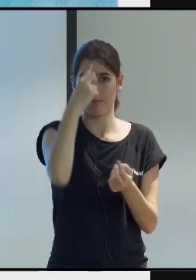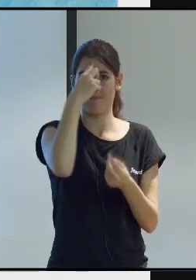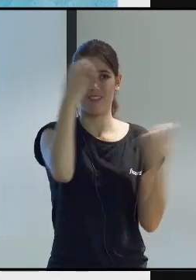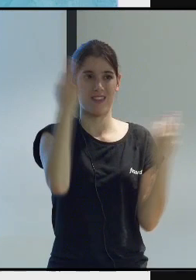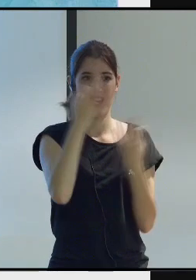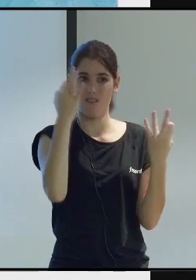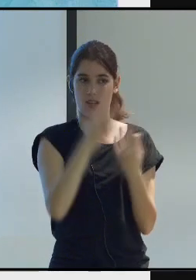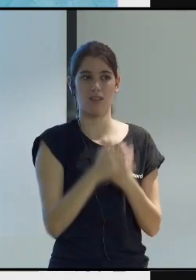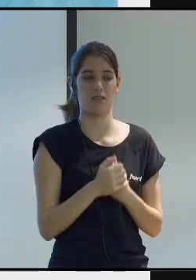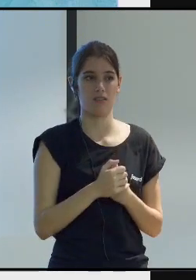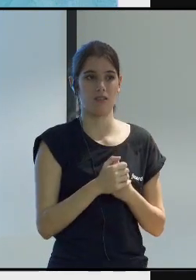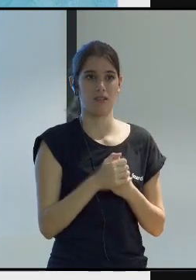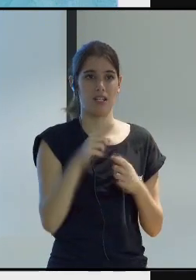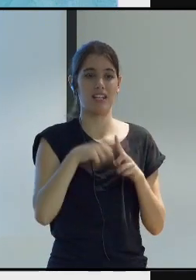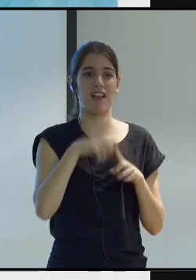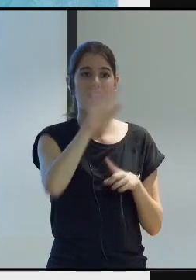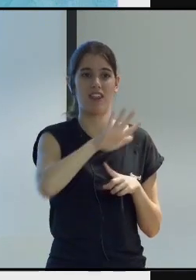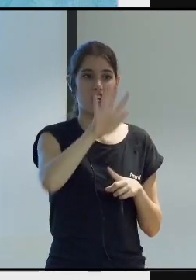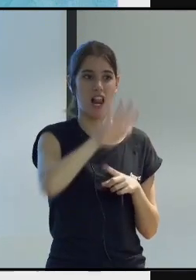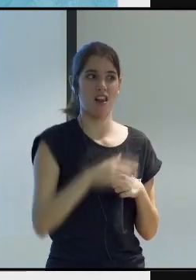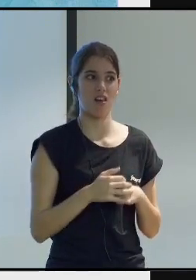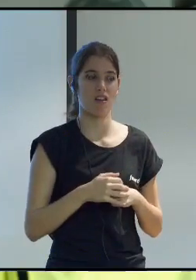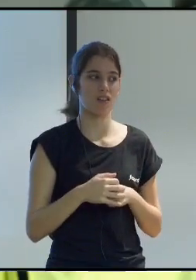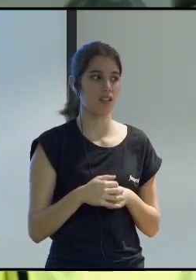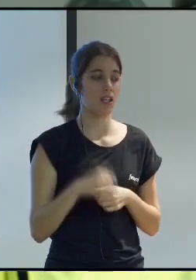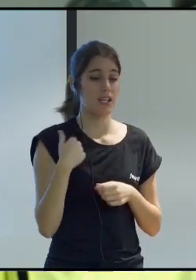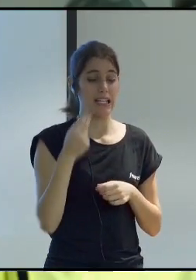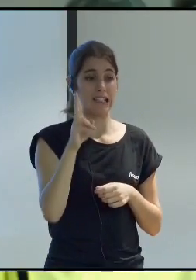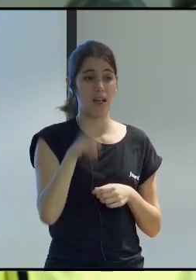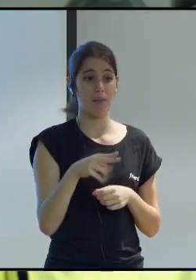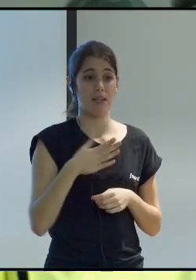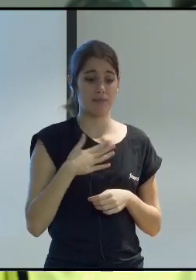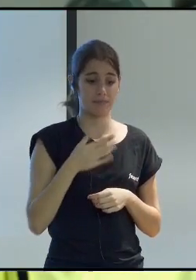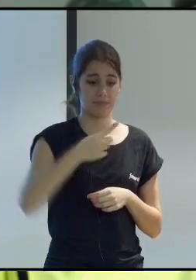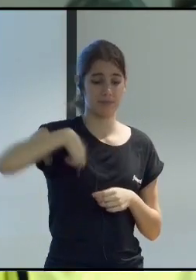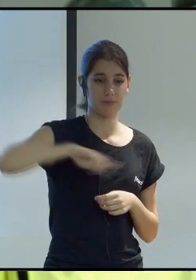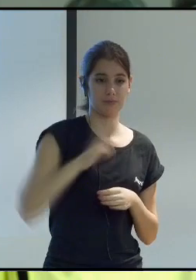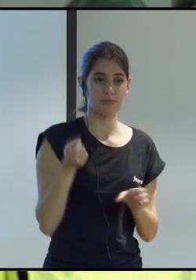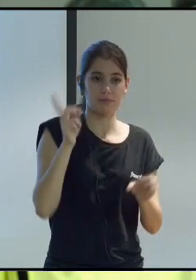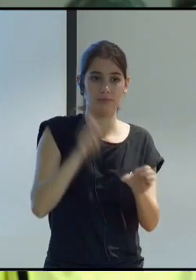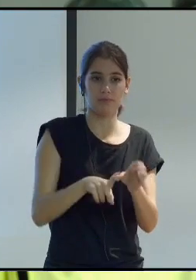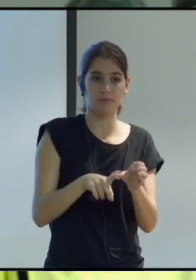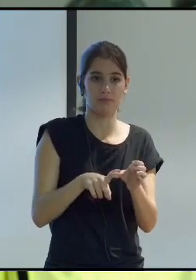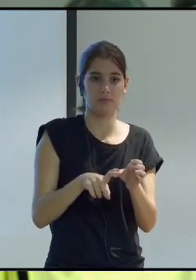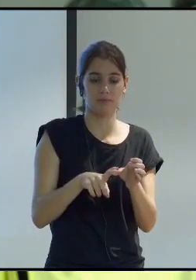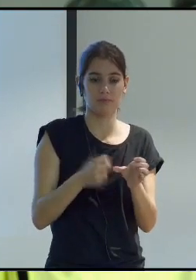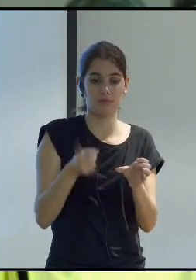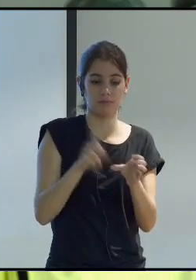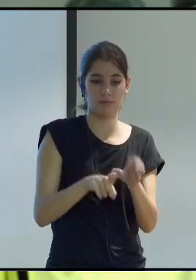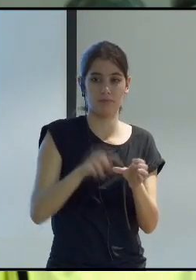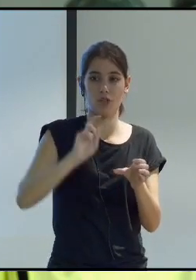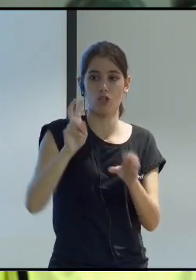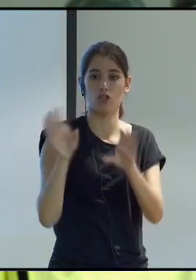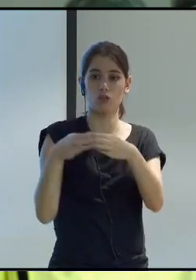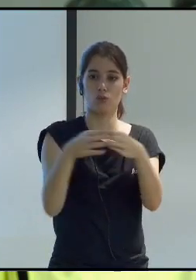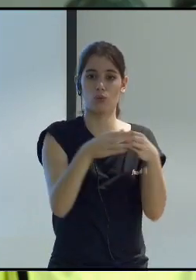struggle. So also we are part of a lot of other relevant expert group, like the